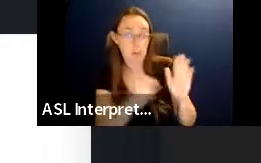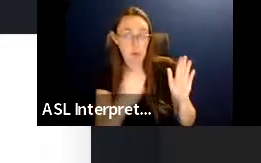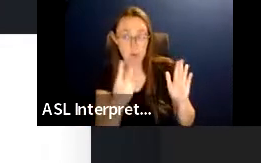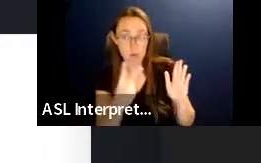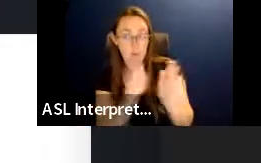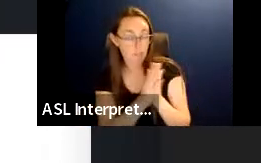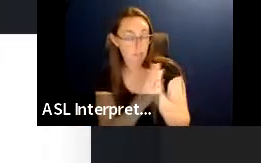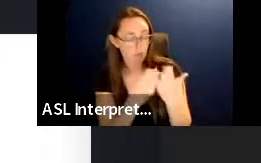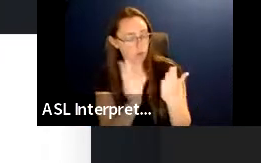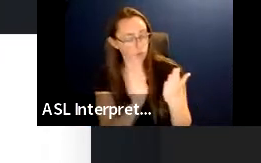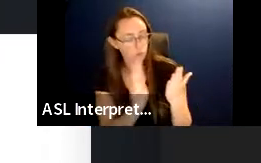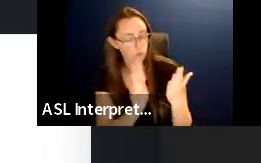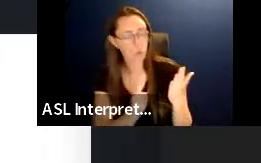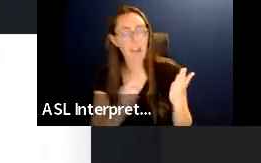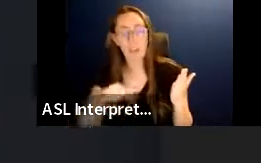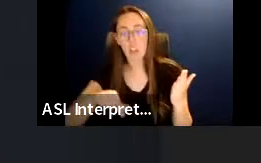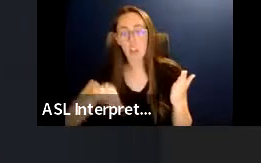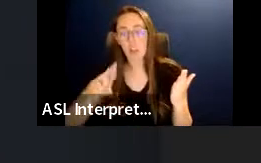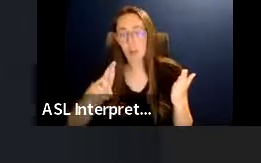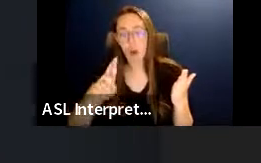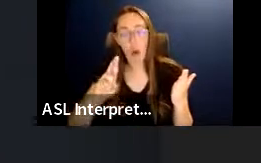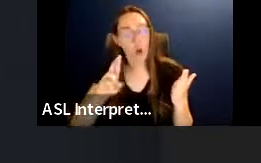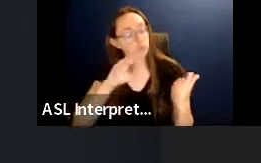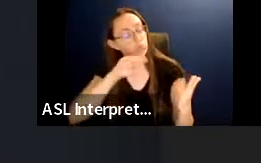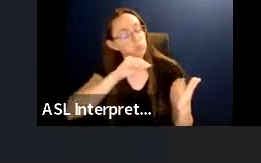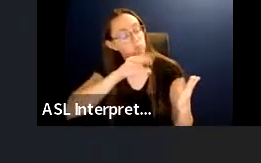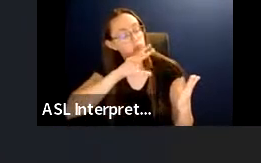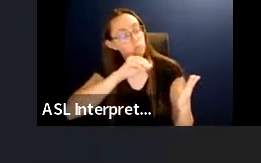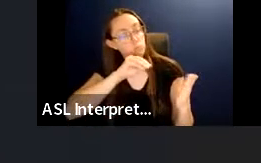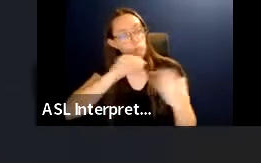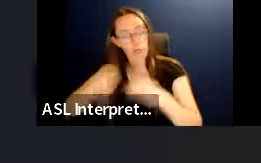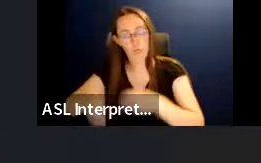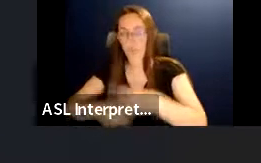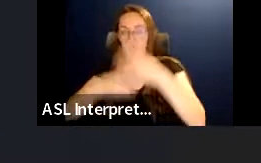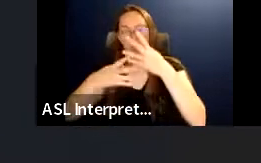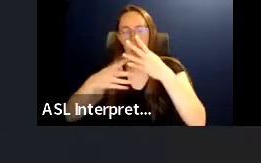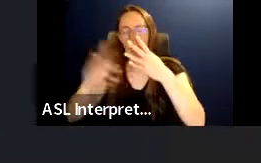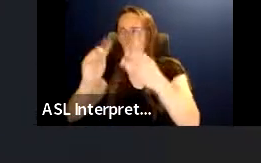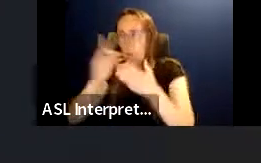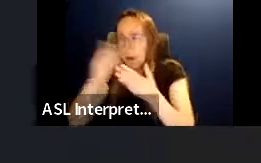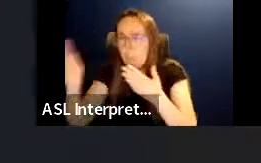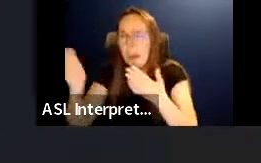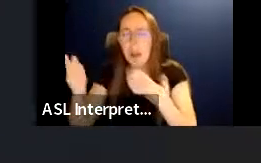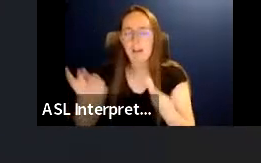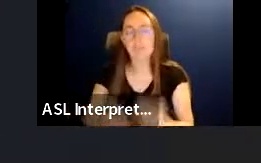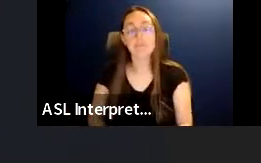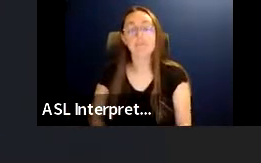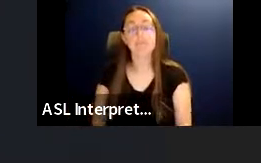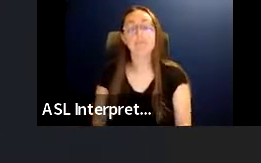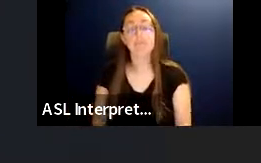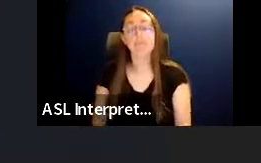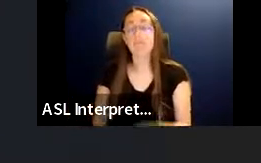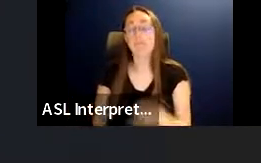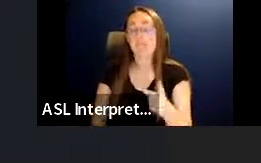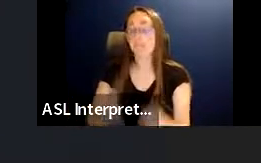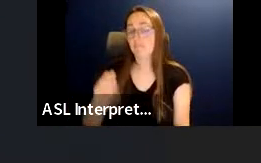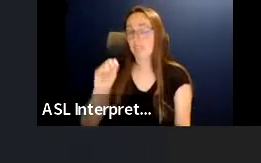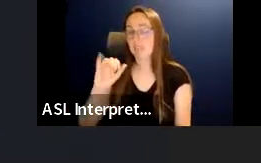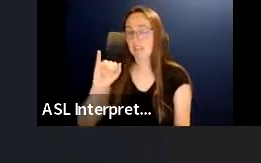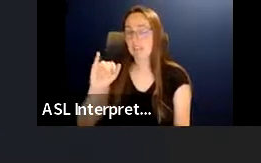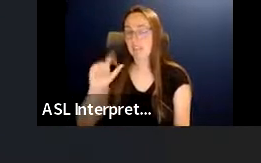website for where do you buy all of these materials. This is another silicone band for holding. I like this is